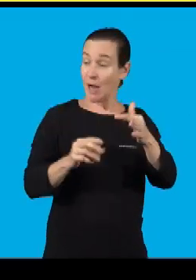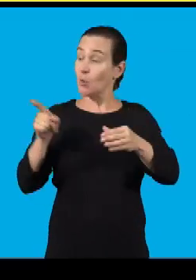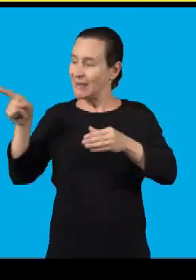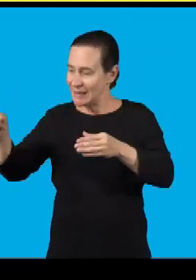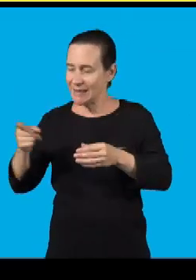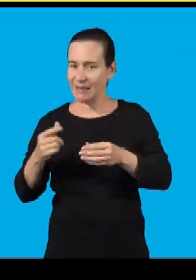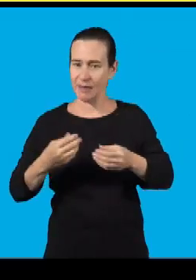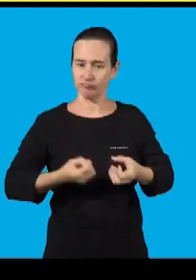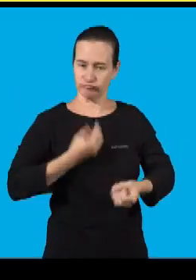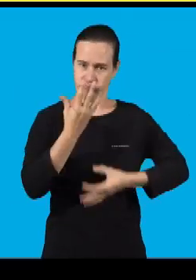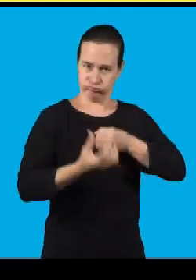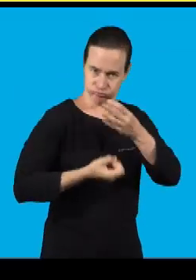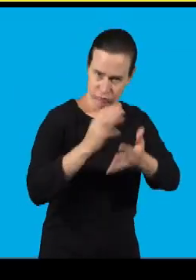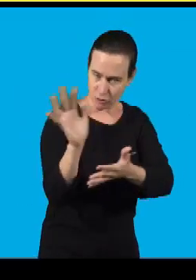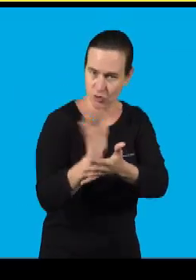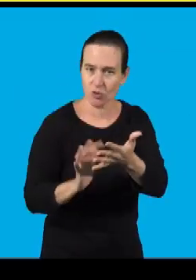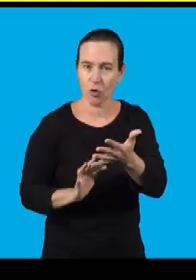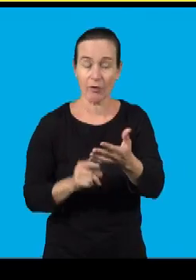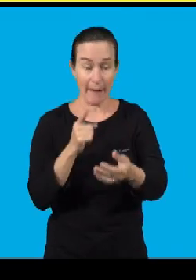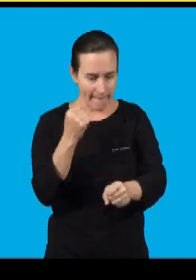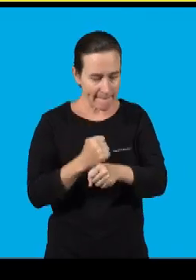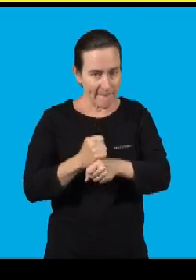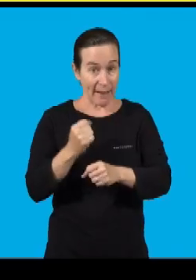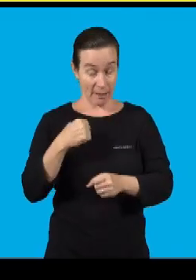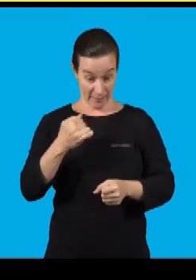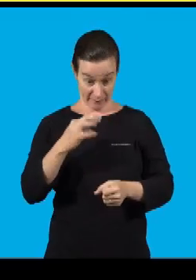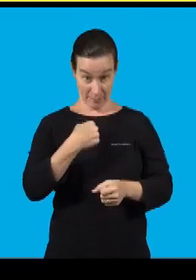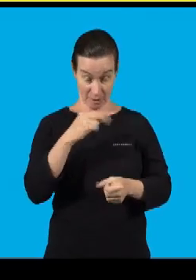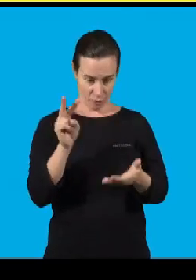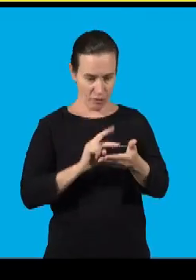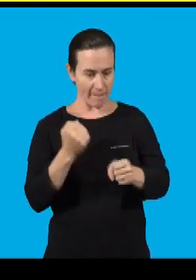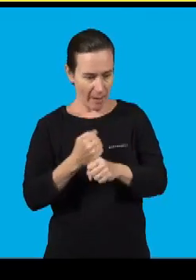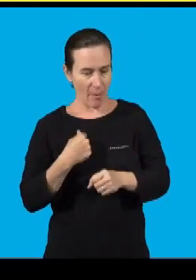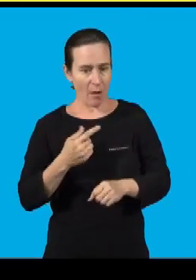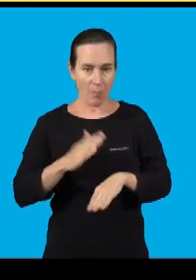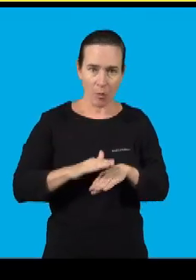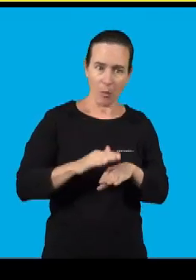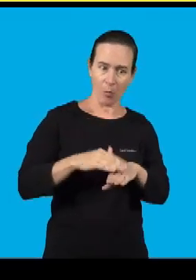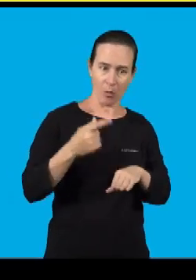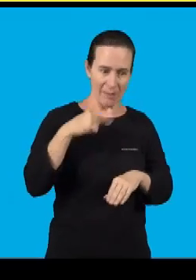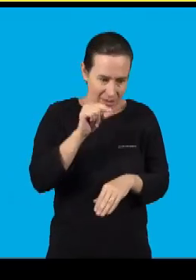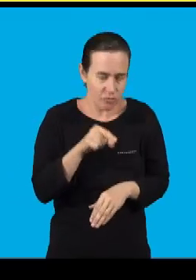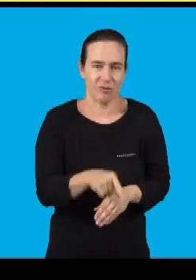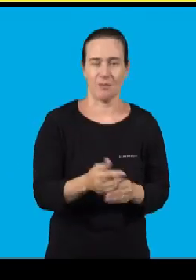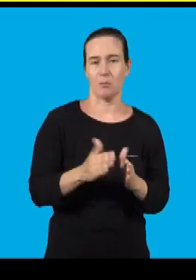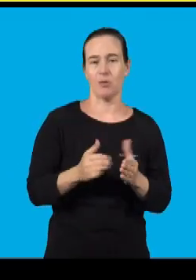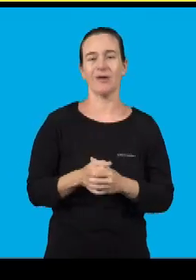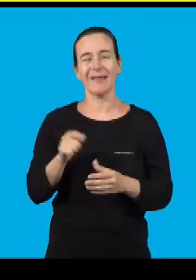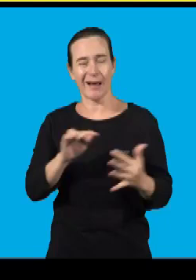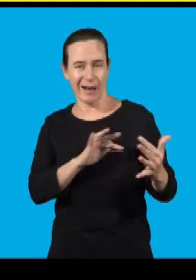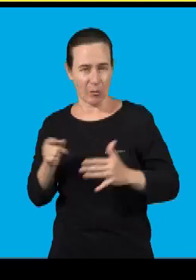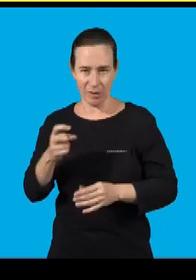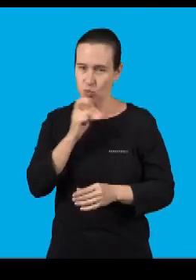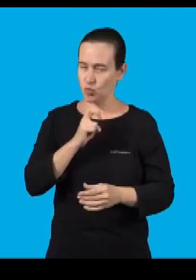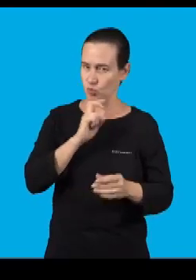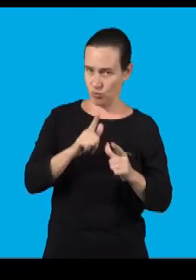the way in which the story is told, and that captures the reader. All right, so now we've looked at the